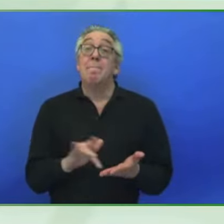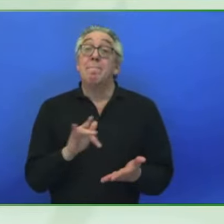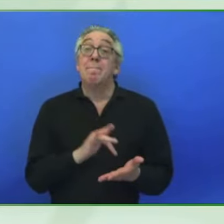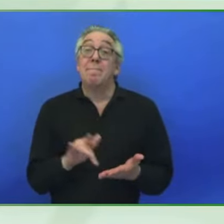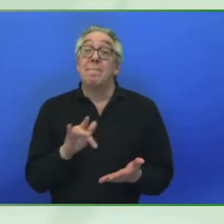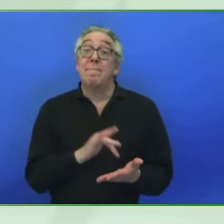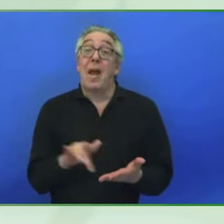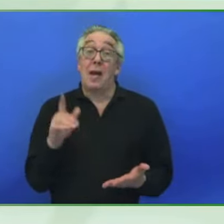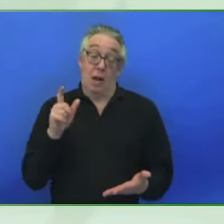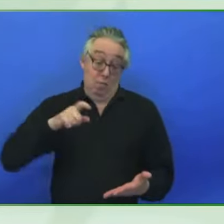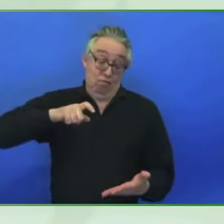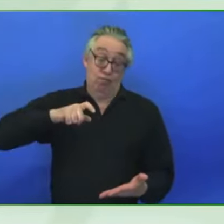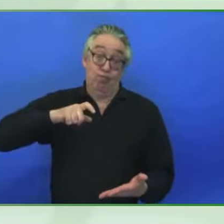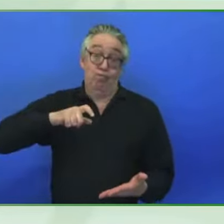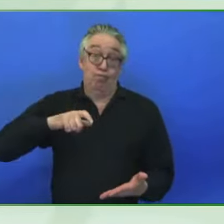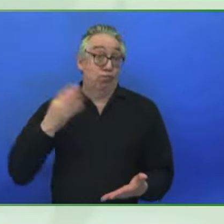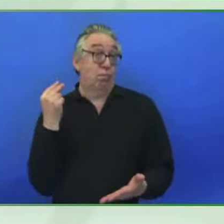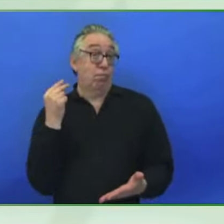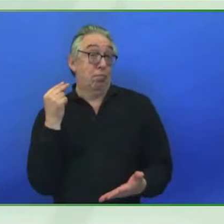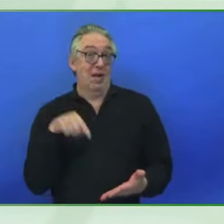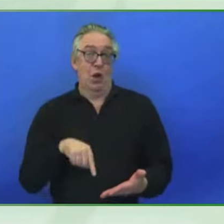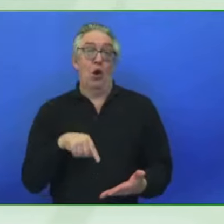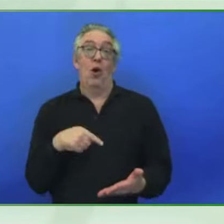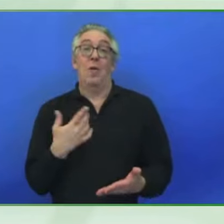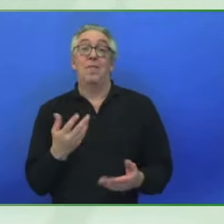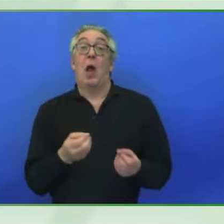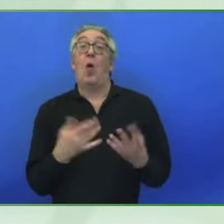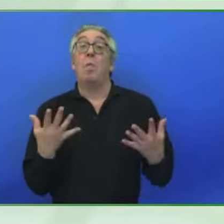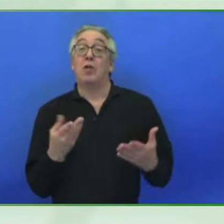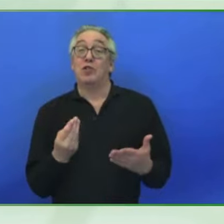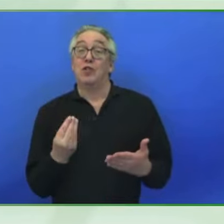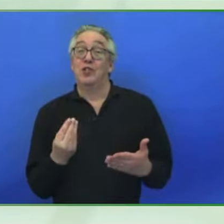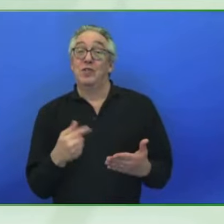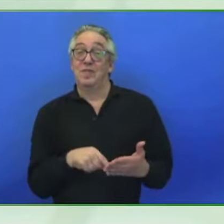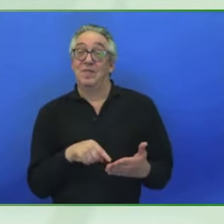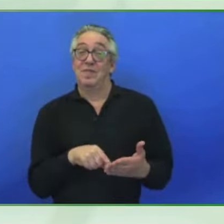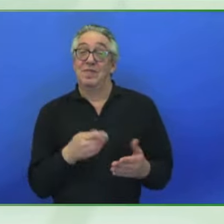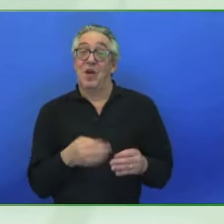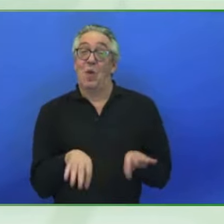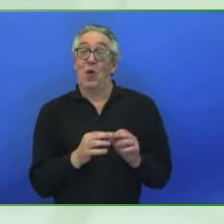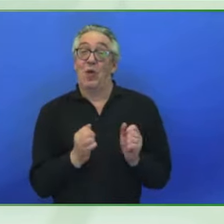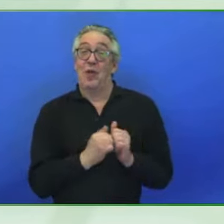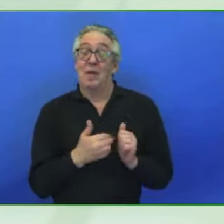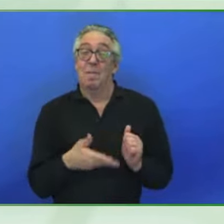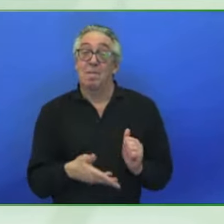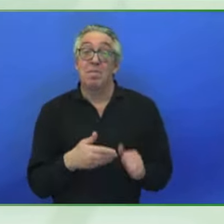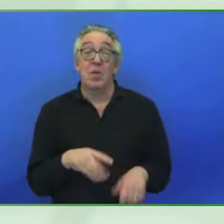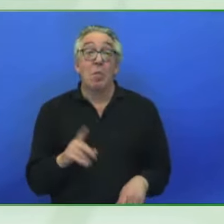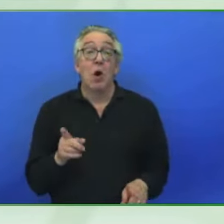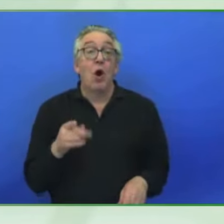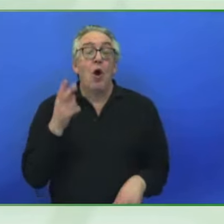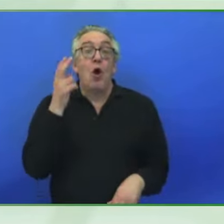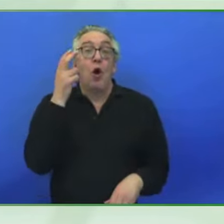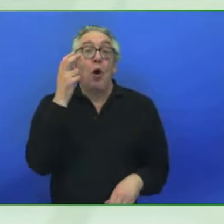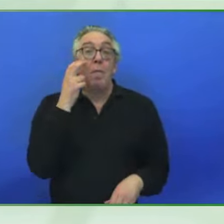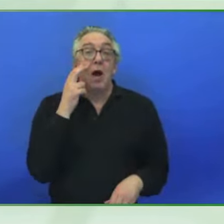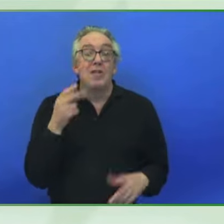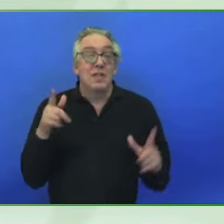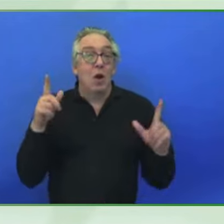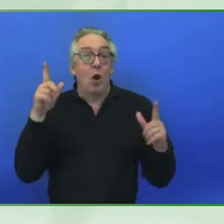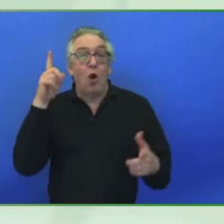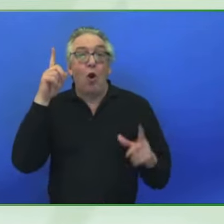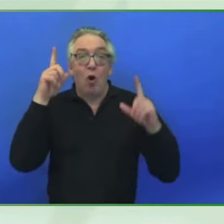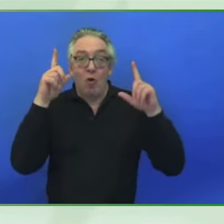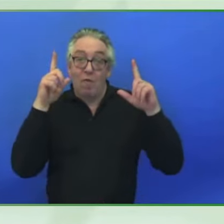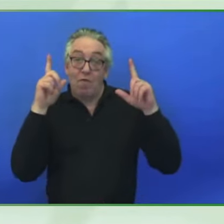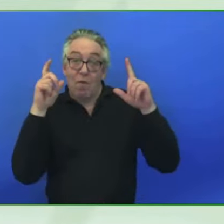on it. And one of the things that we found out very early was that blind people didn't take the same photos of banknotes or